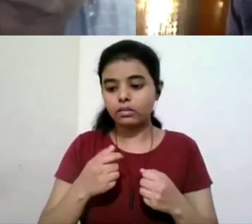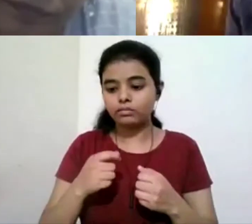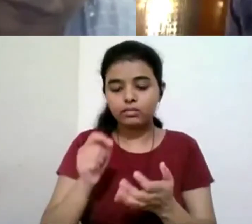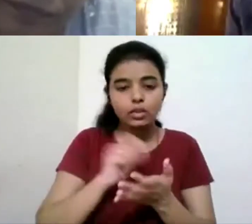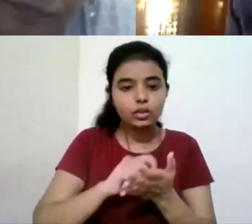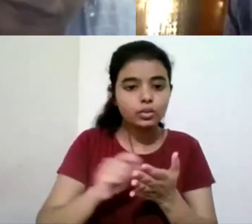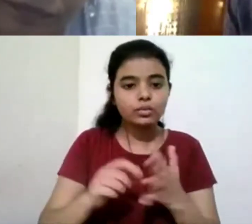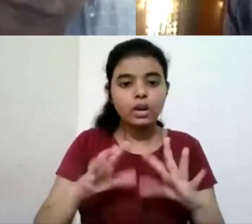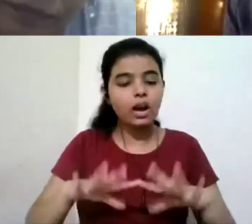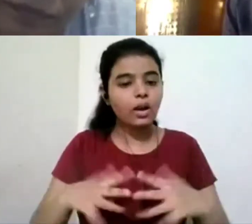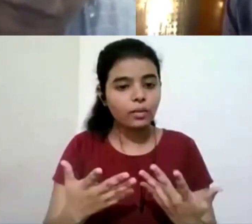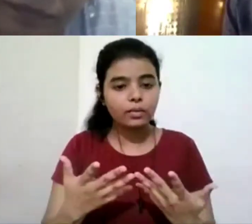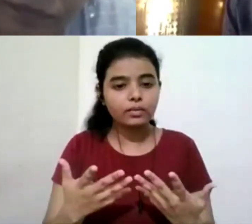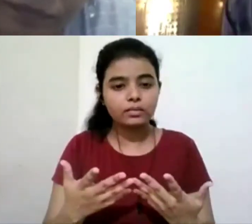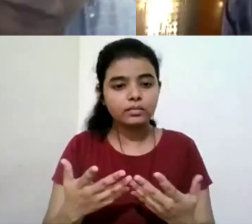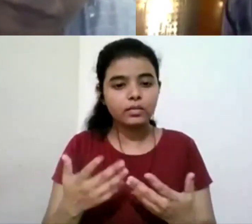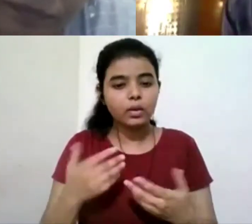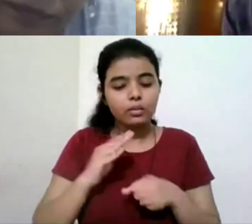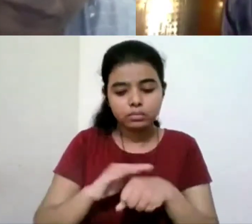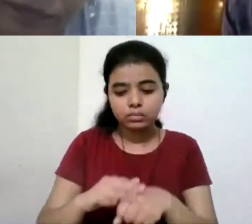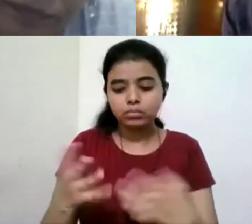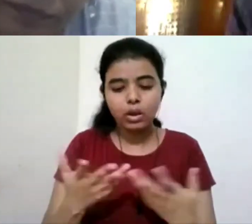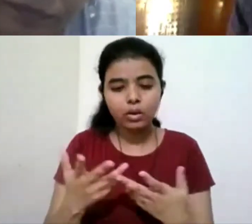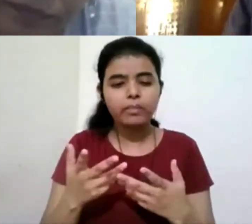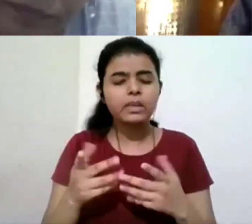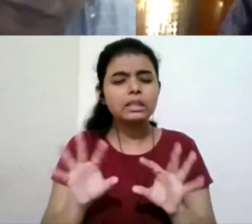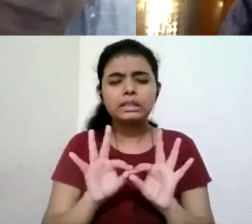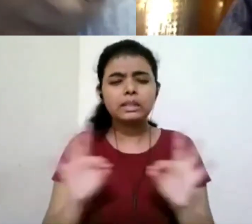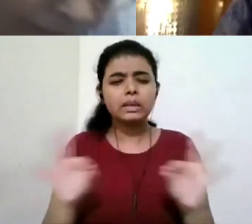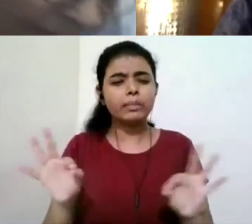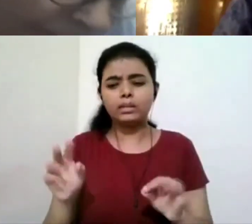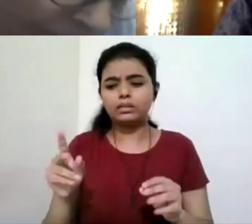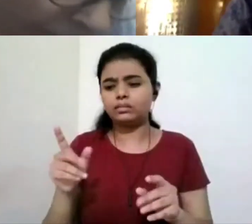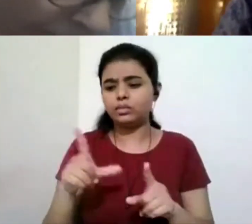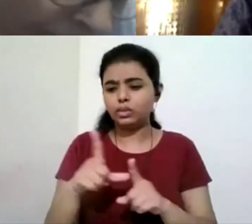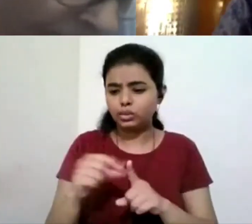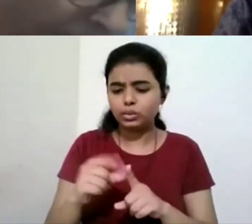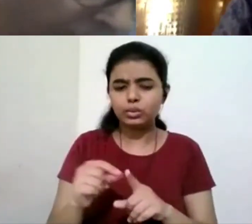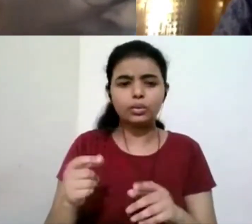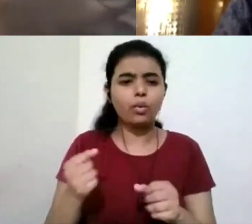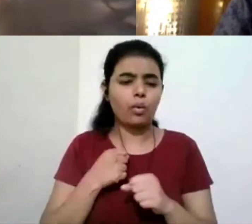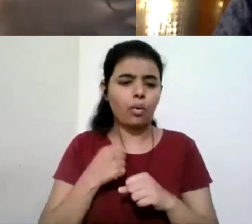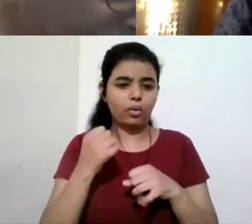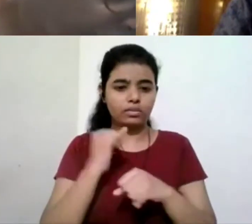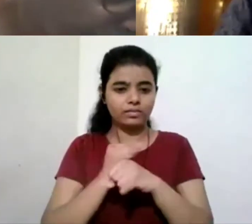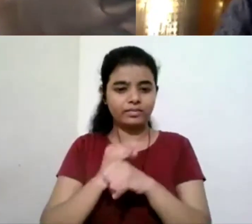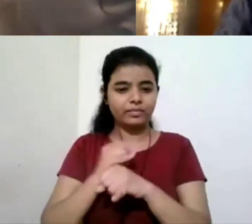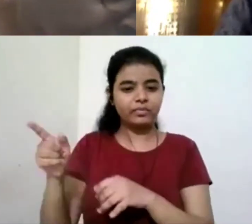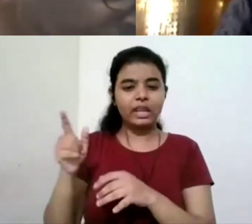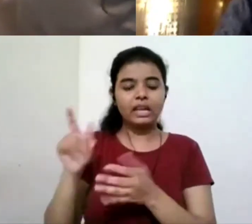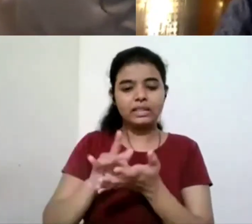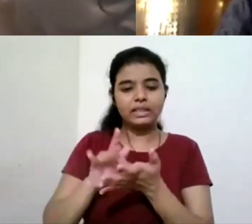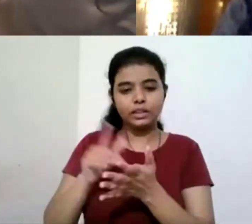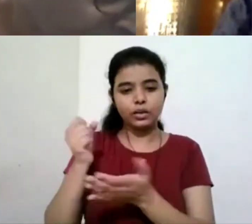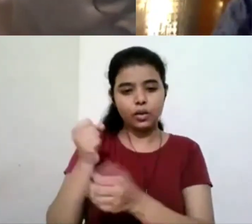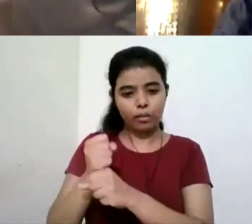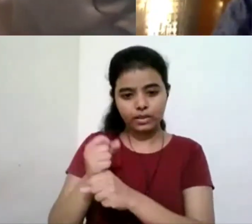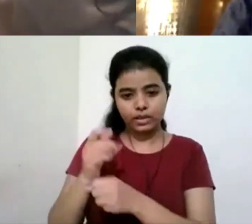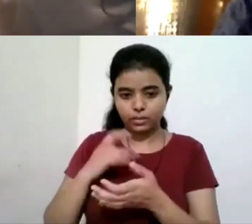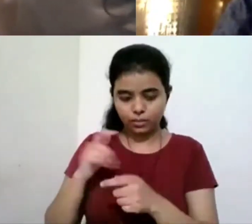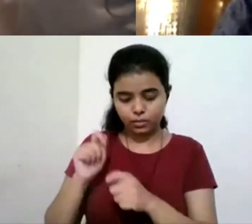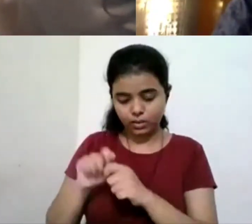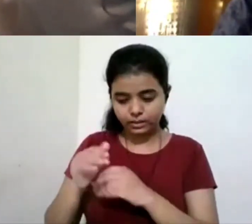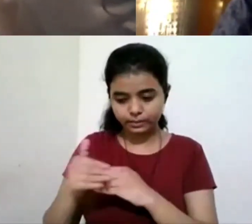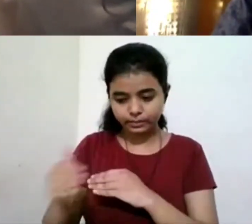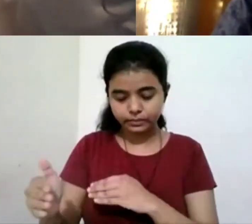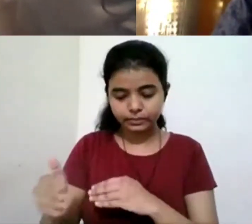to get certain simplistic things done in an institute where I work, central government, and